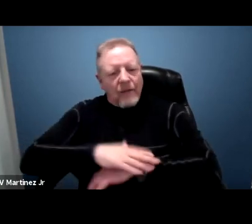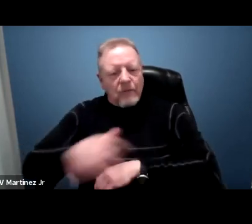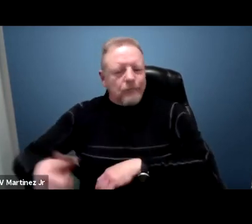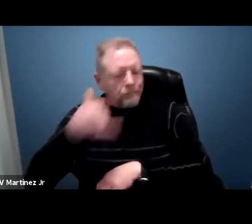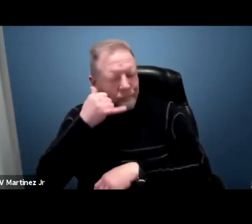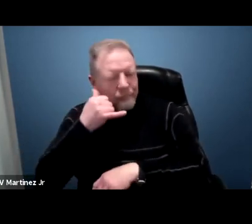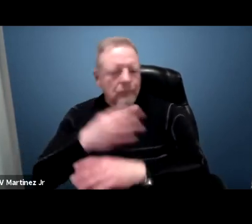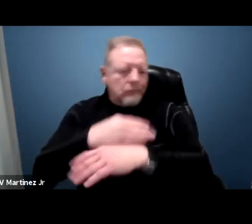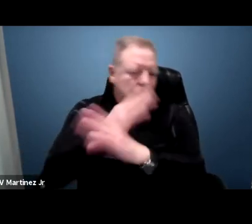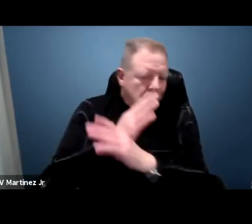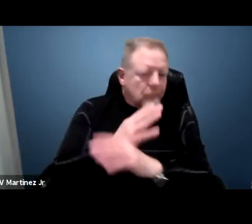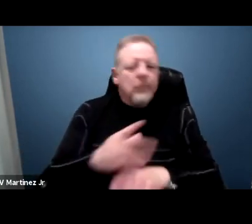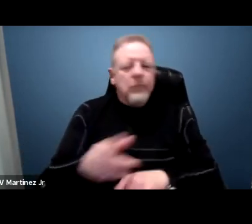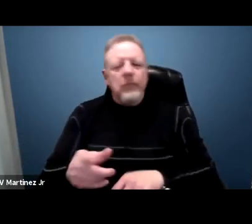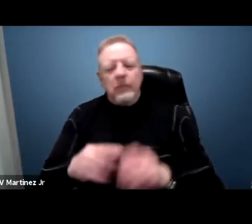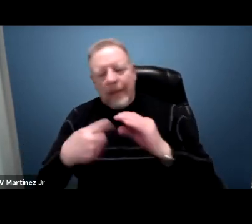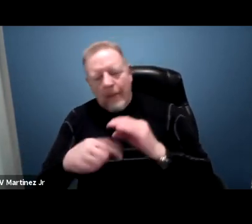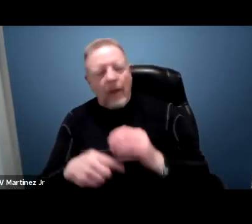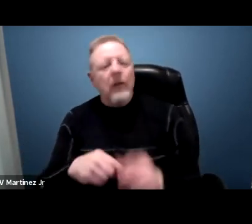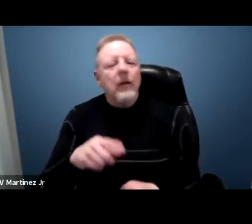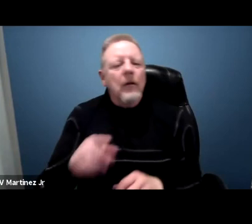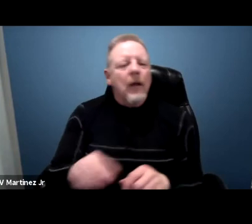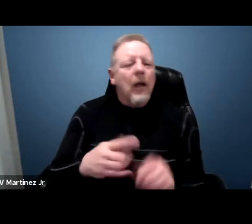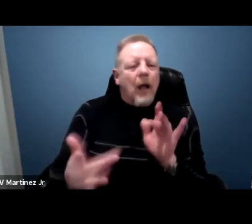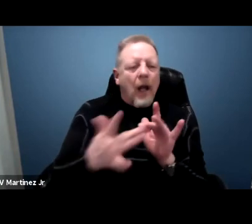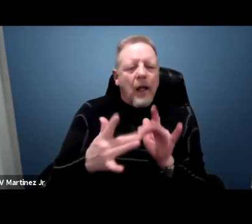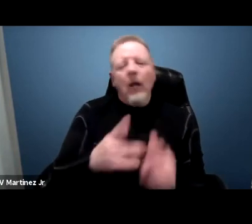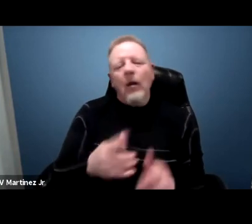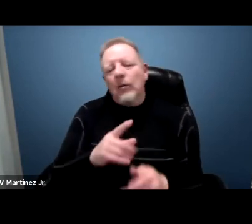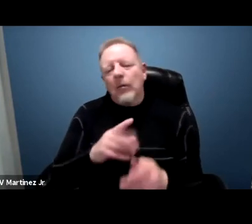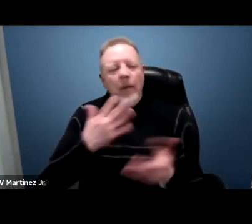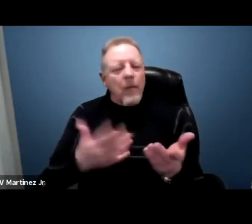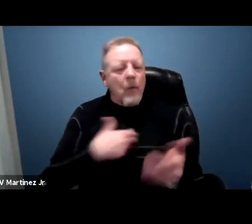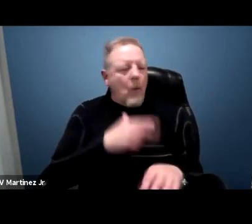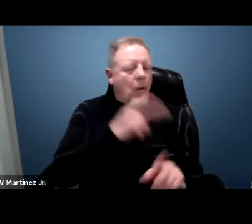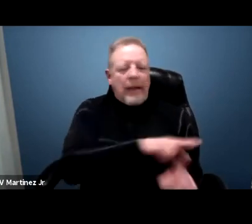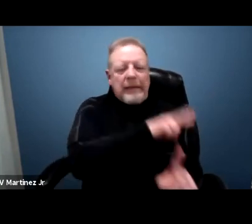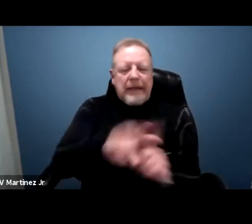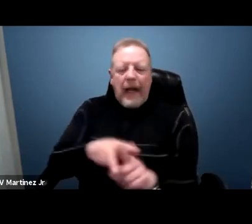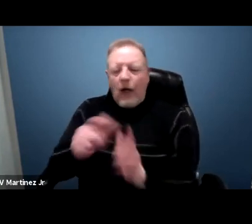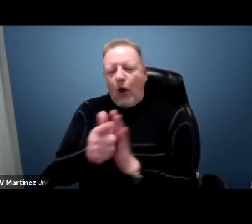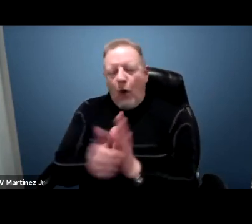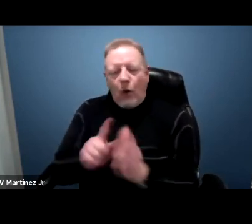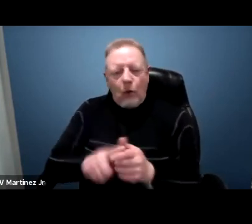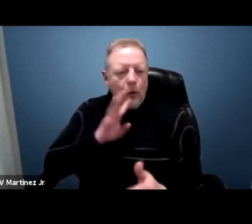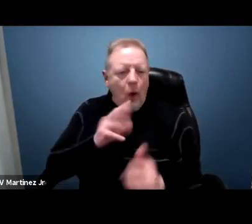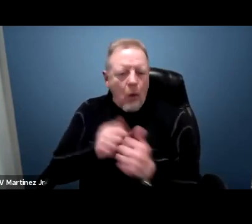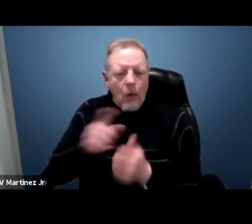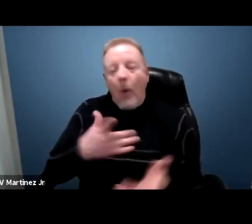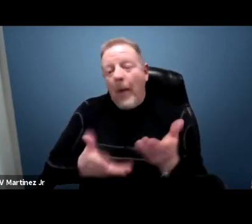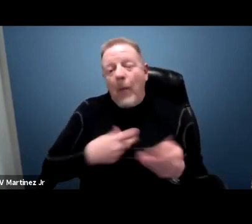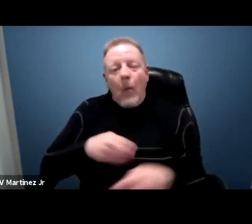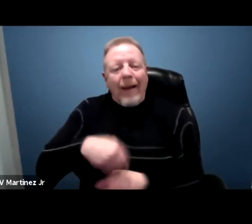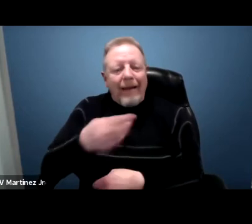questions. And you might be referred to an attorney, or you might just be provided with some information. But we're